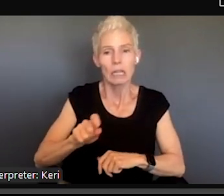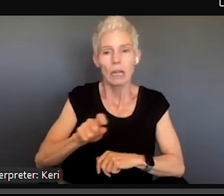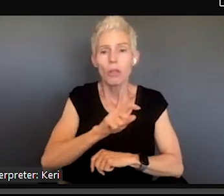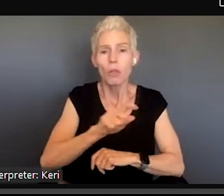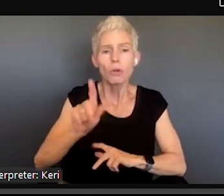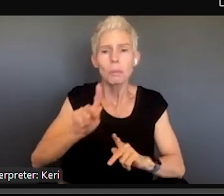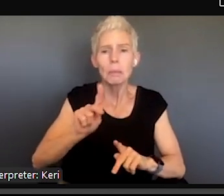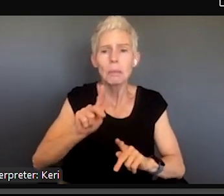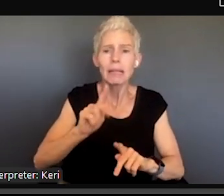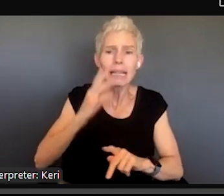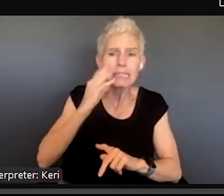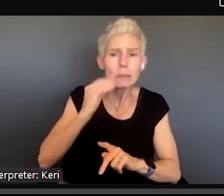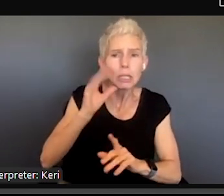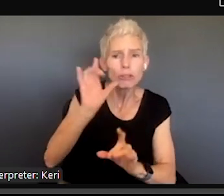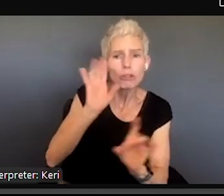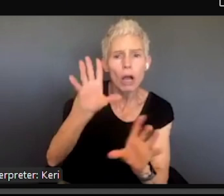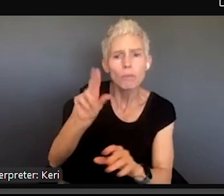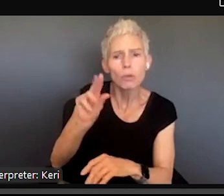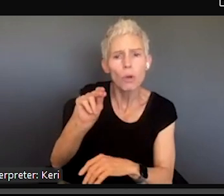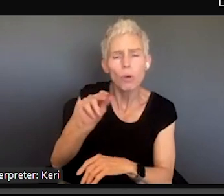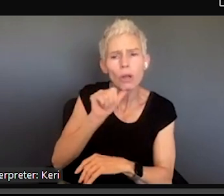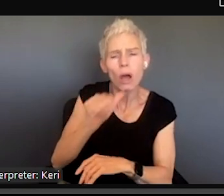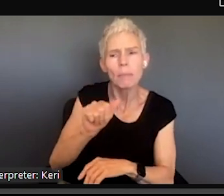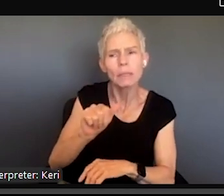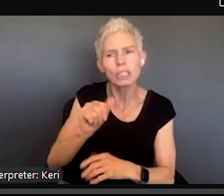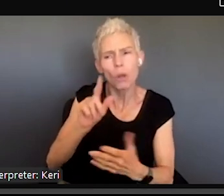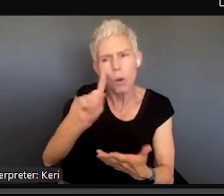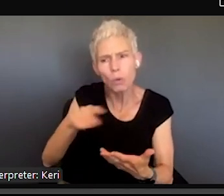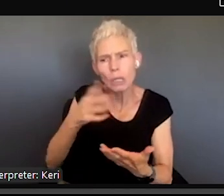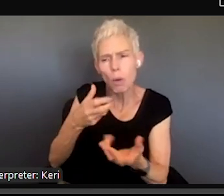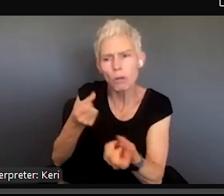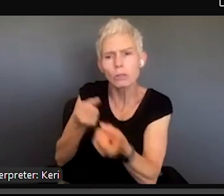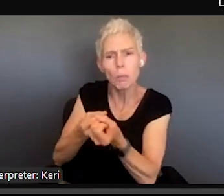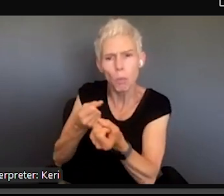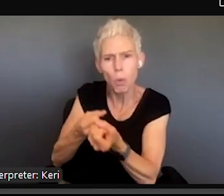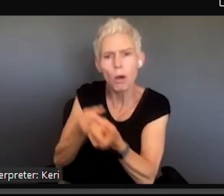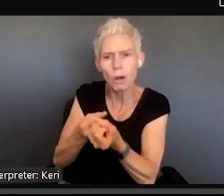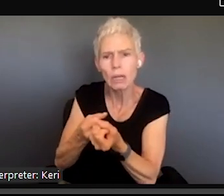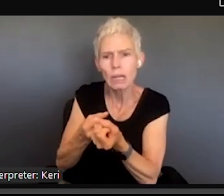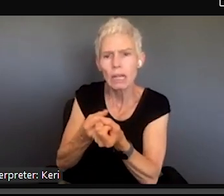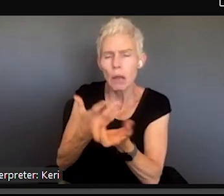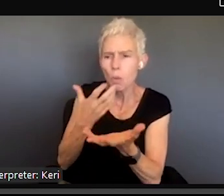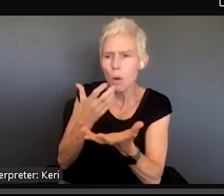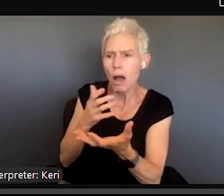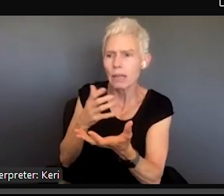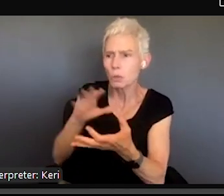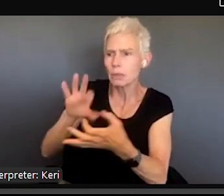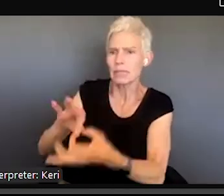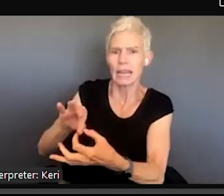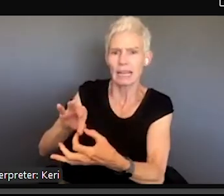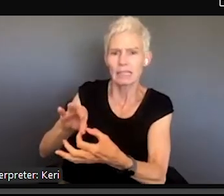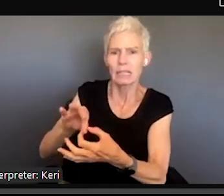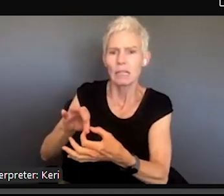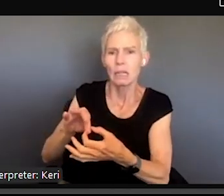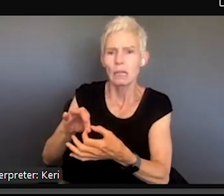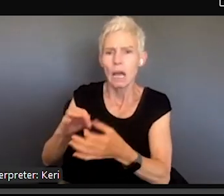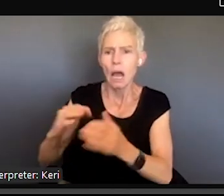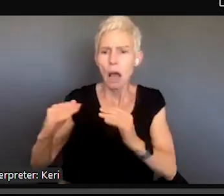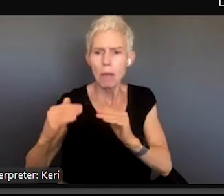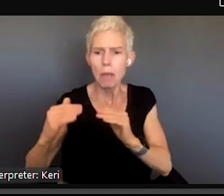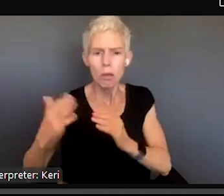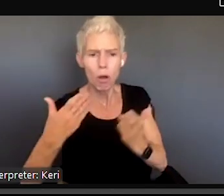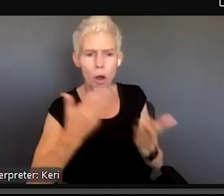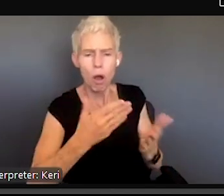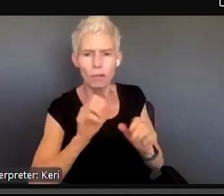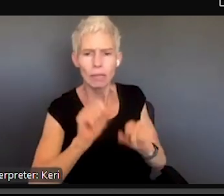in crisis, but seeking that support, as Kelly said before, support, connection, things that a peer could offer,